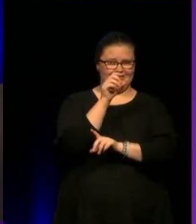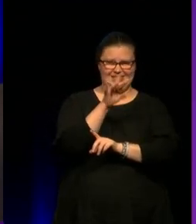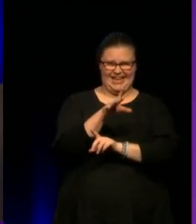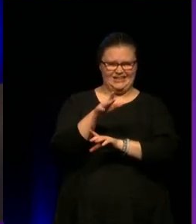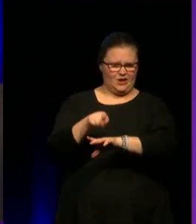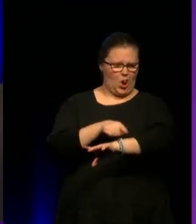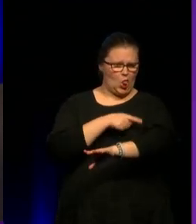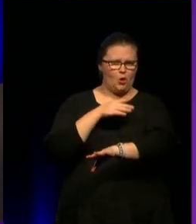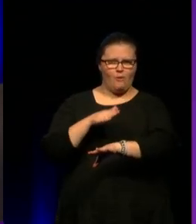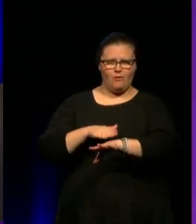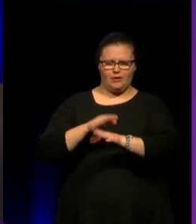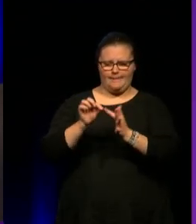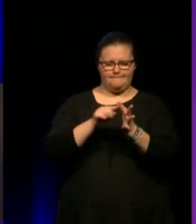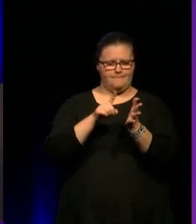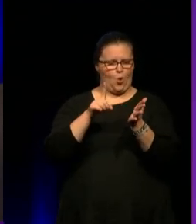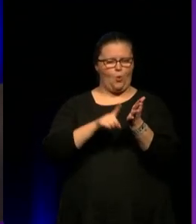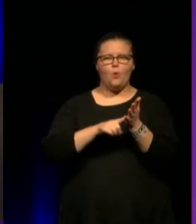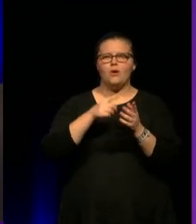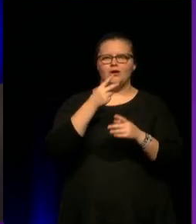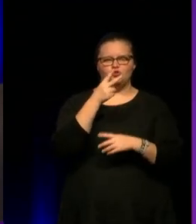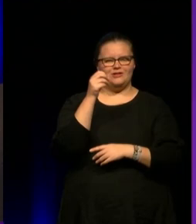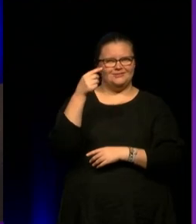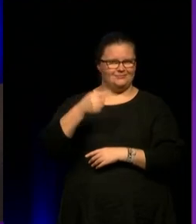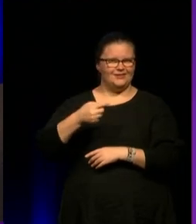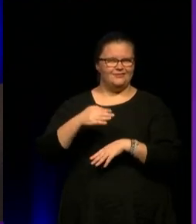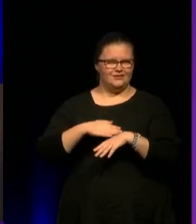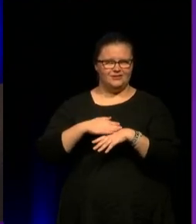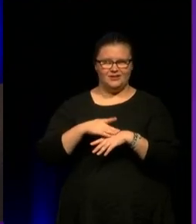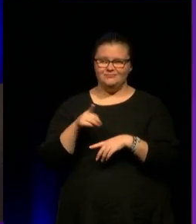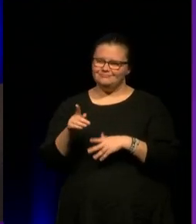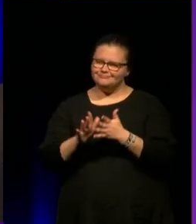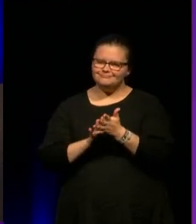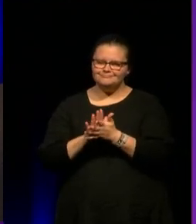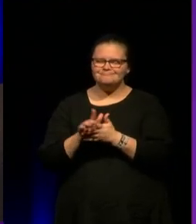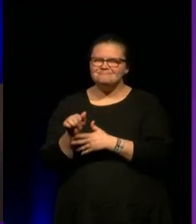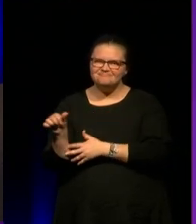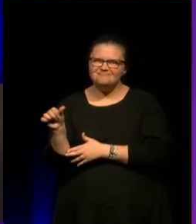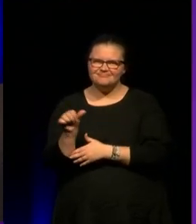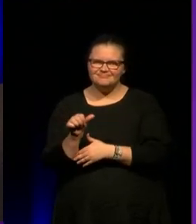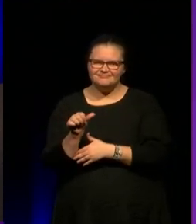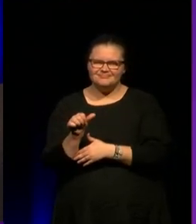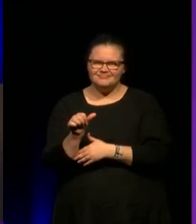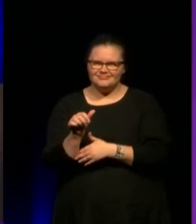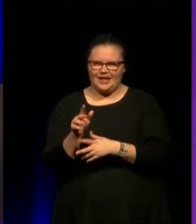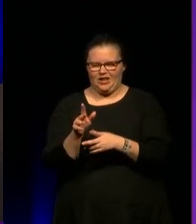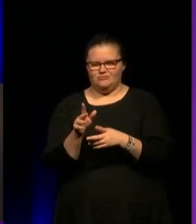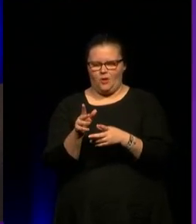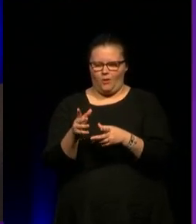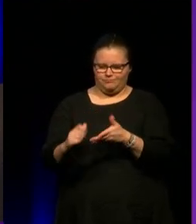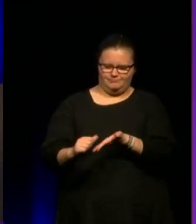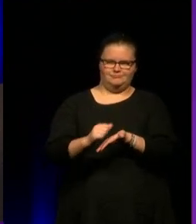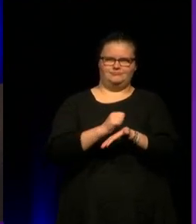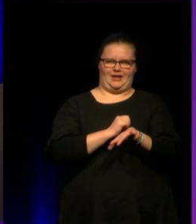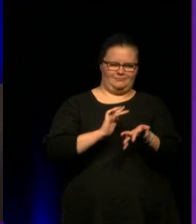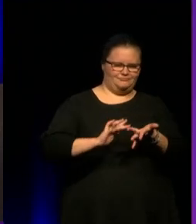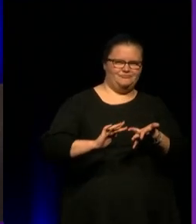time. Paul invested in 2011. When they deserve to be able to realise some of the value of their investment. They've done the right